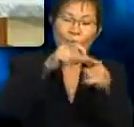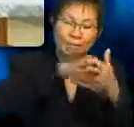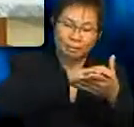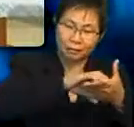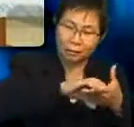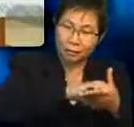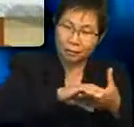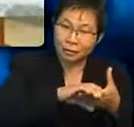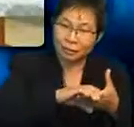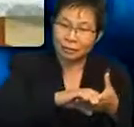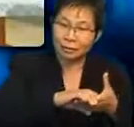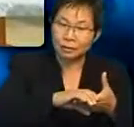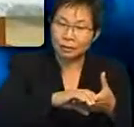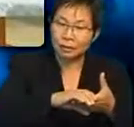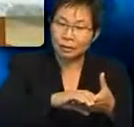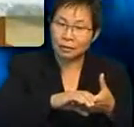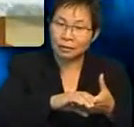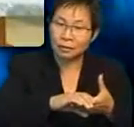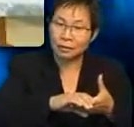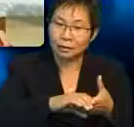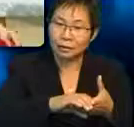5 of these word cards.